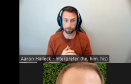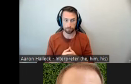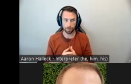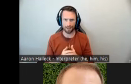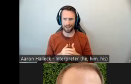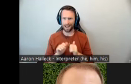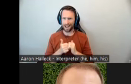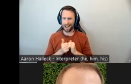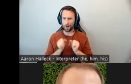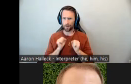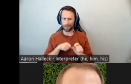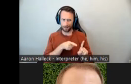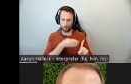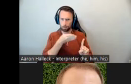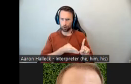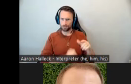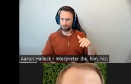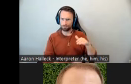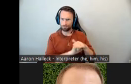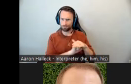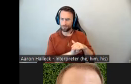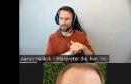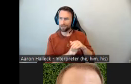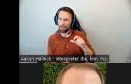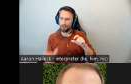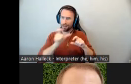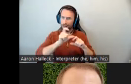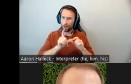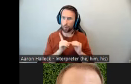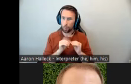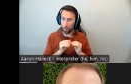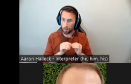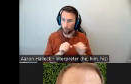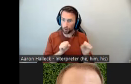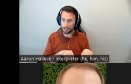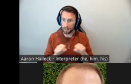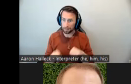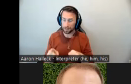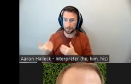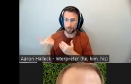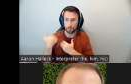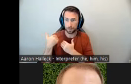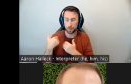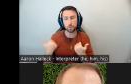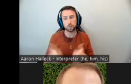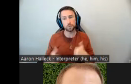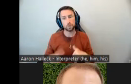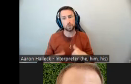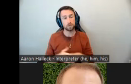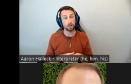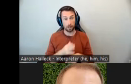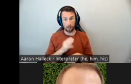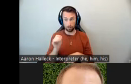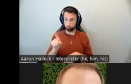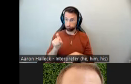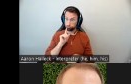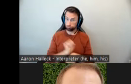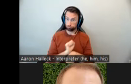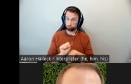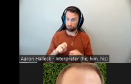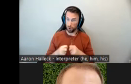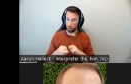more capability that they have to have responsibility over? And to top it all off, right? Is there even a problem? Isn't Amy